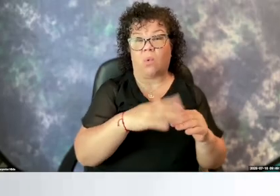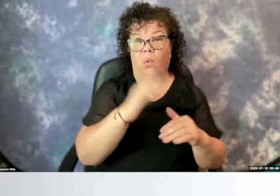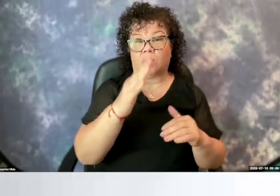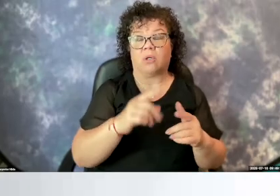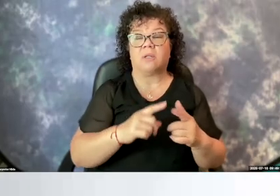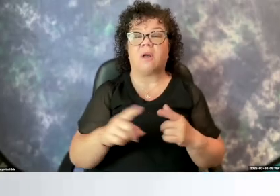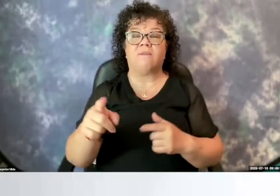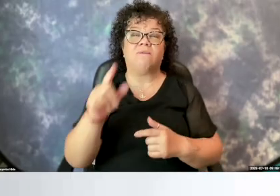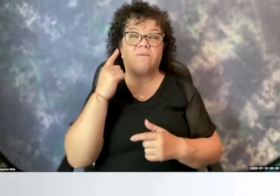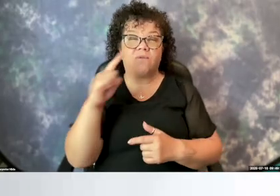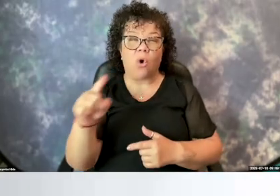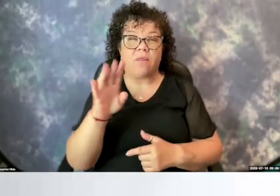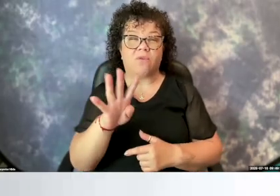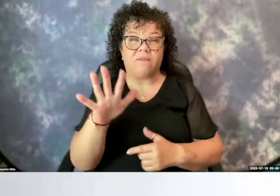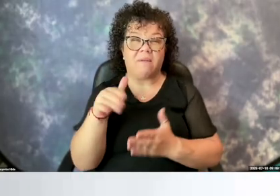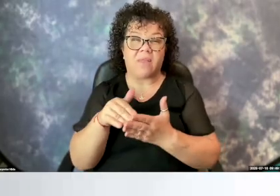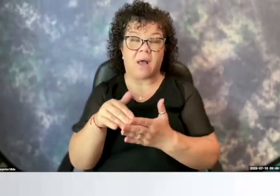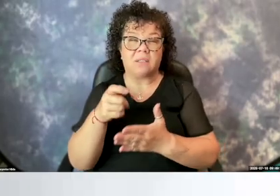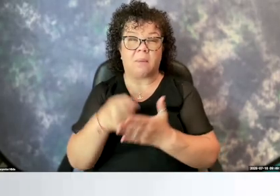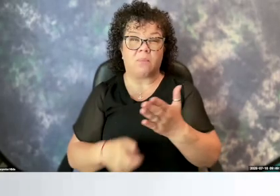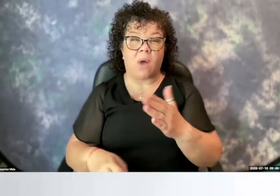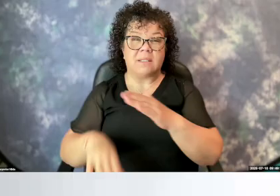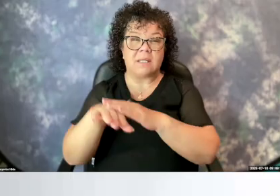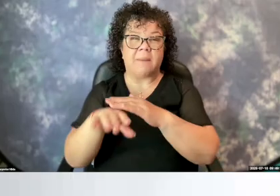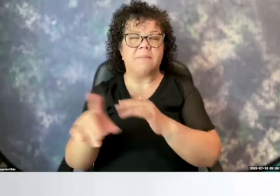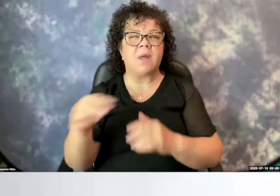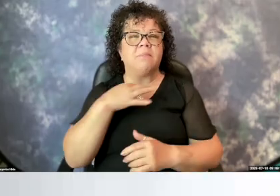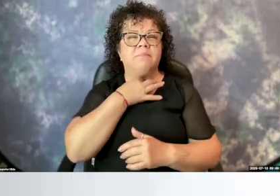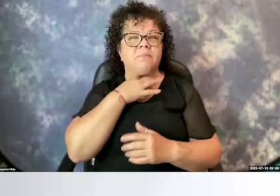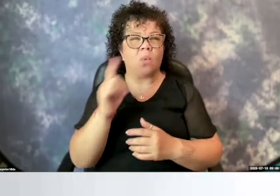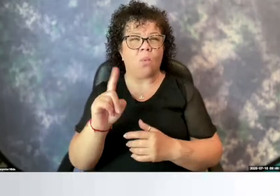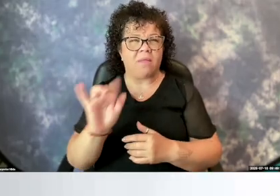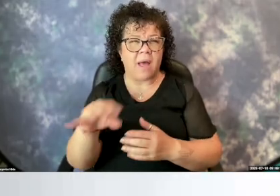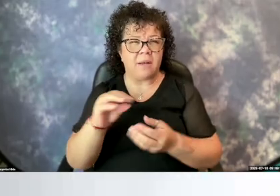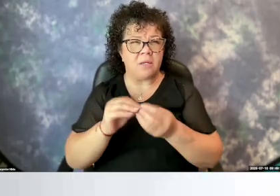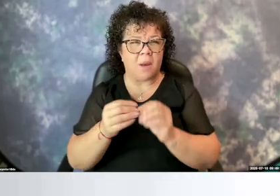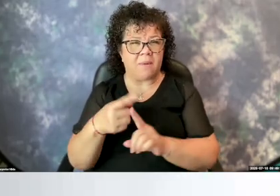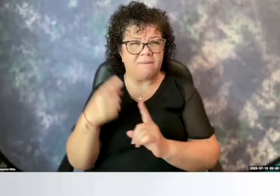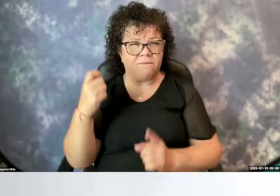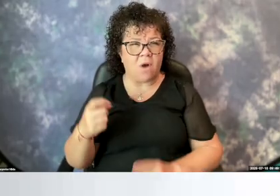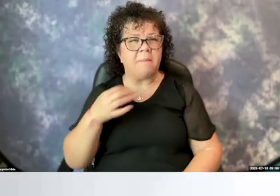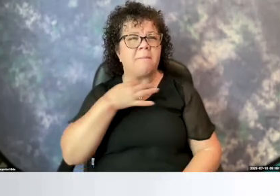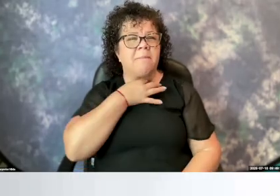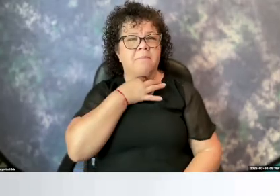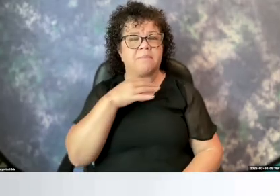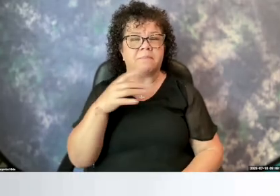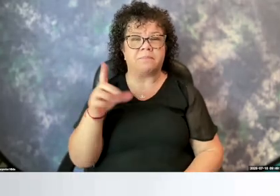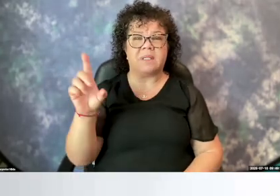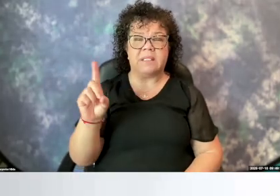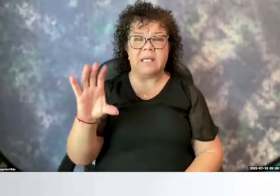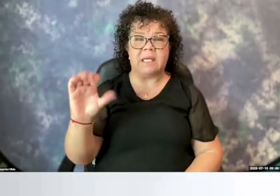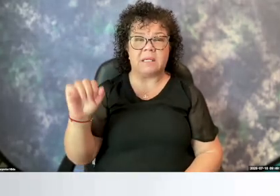And for the 45,000 price cap, I am curious where this number is coming from. I know